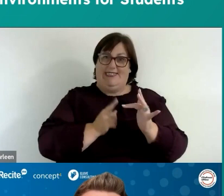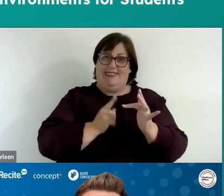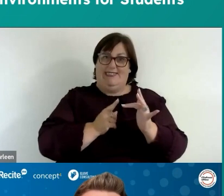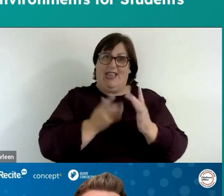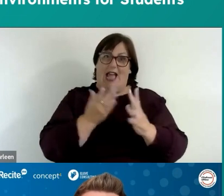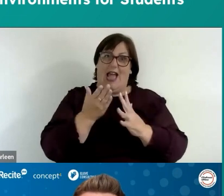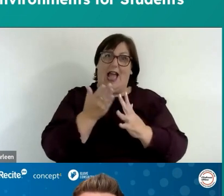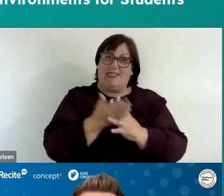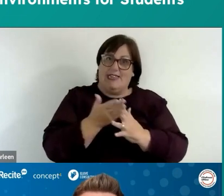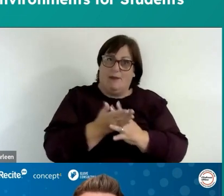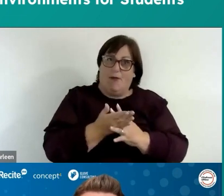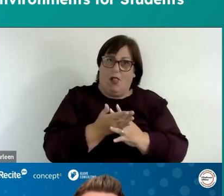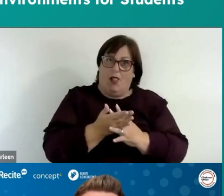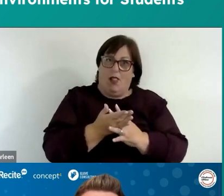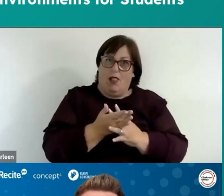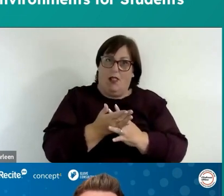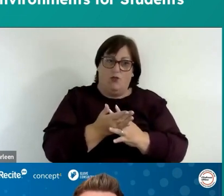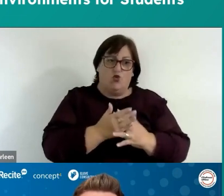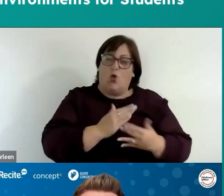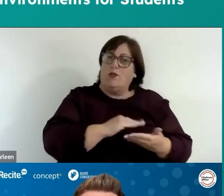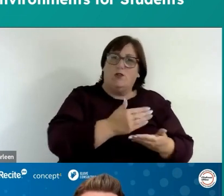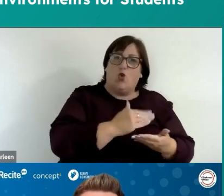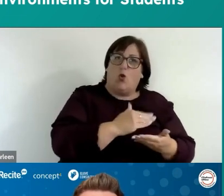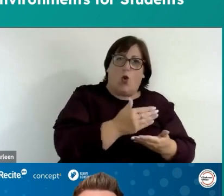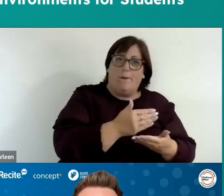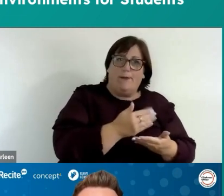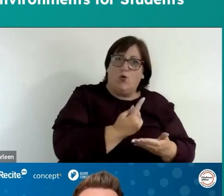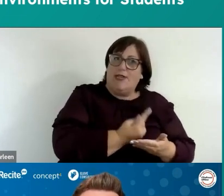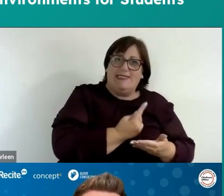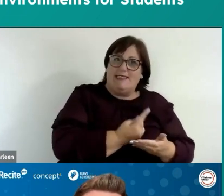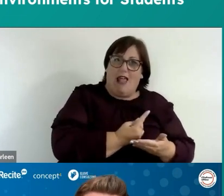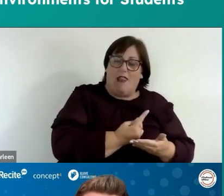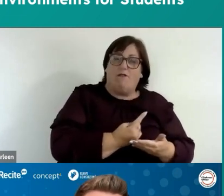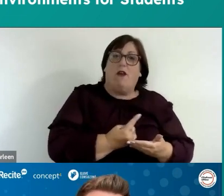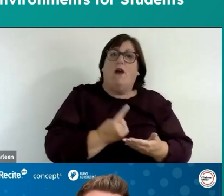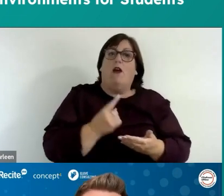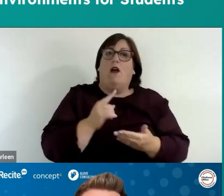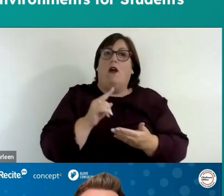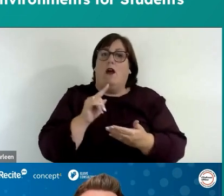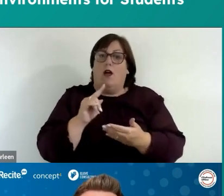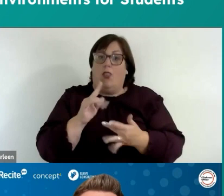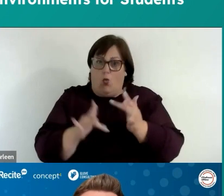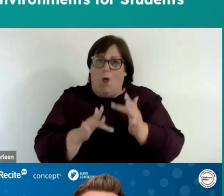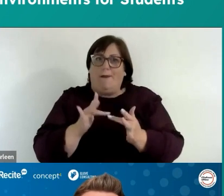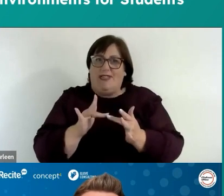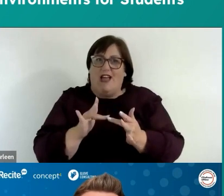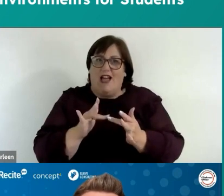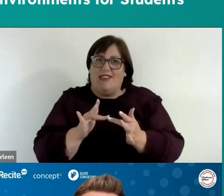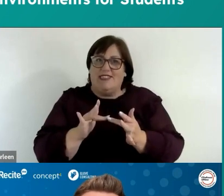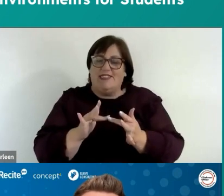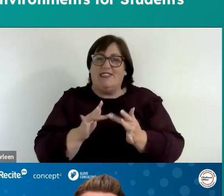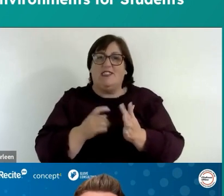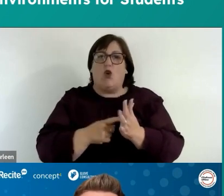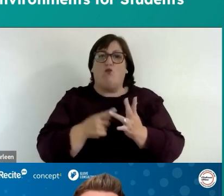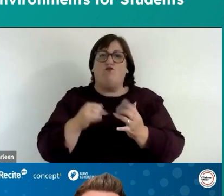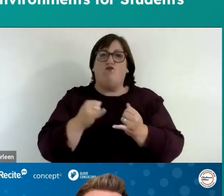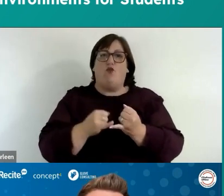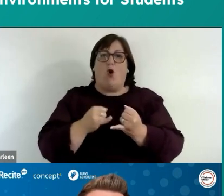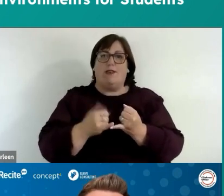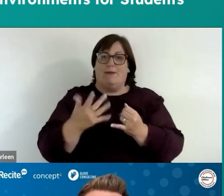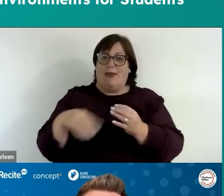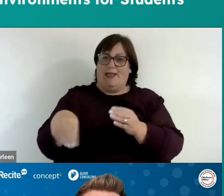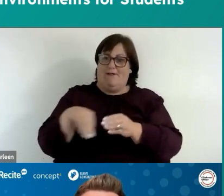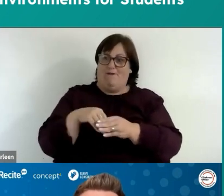to 12 years, Ross has built up this toolbar, Recite Me, and has worked